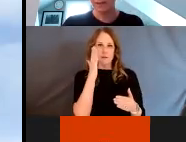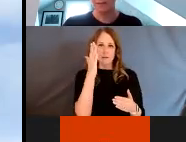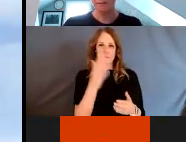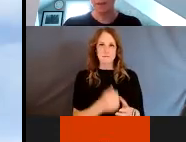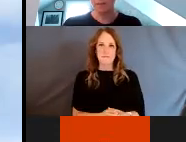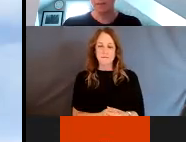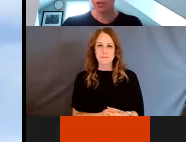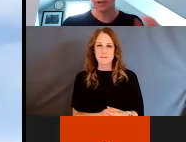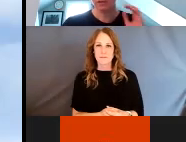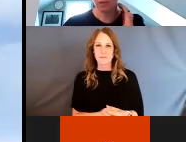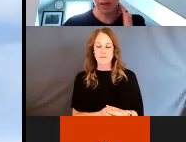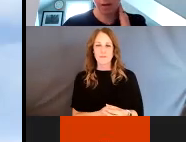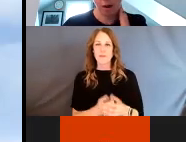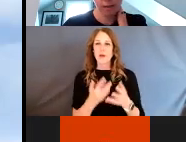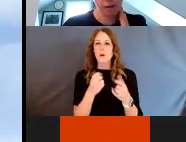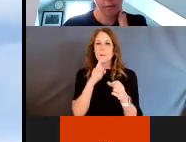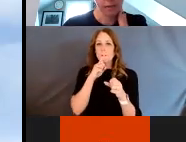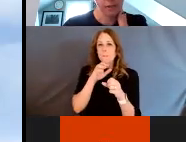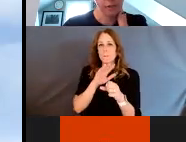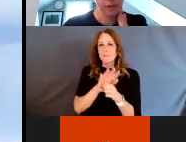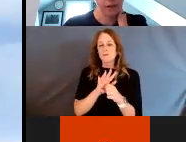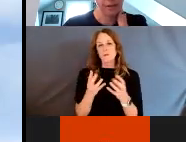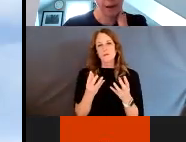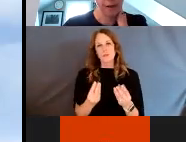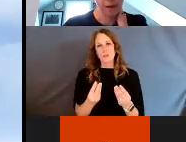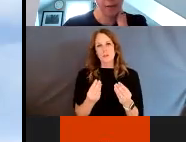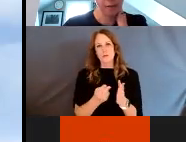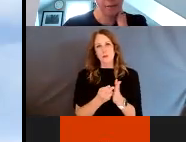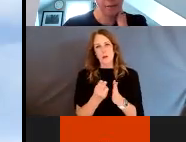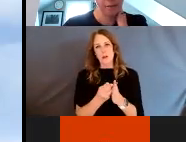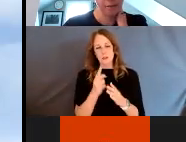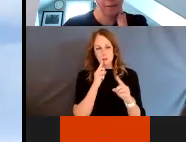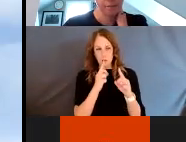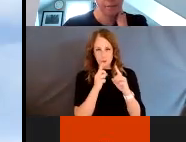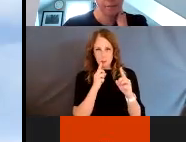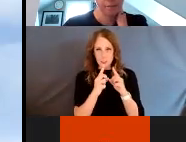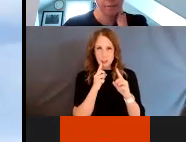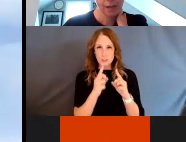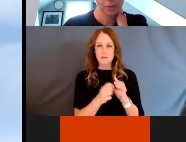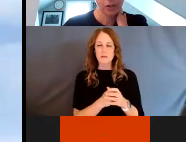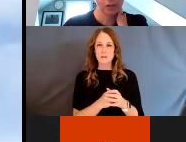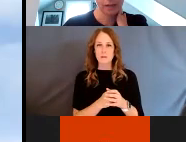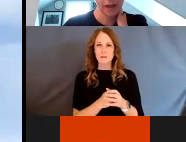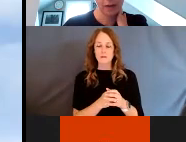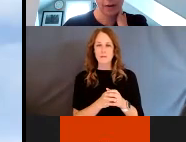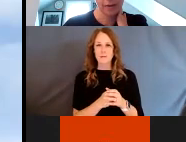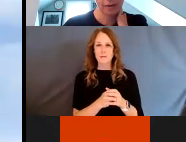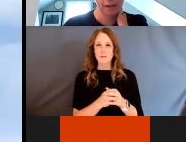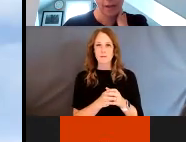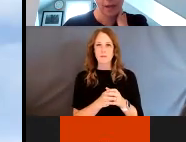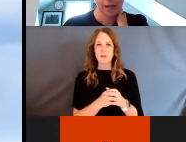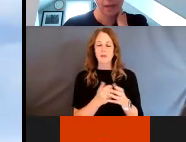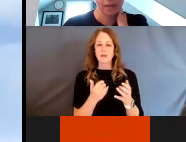We want to commit to gentle and honest conversation and dialogue as we learn